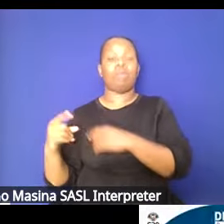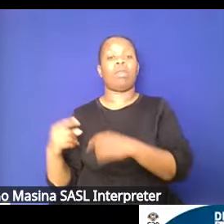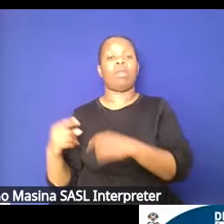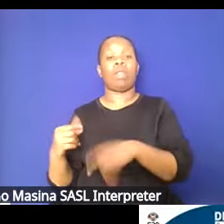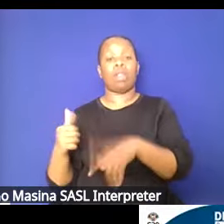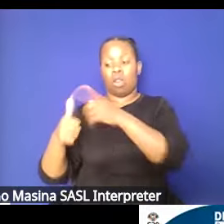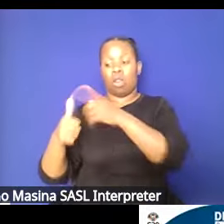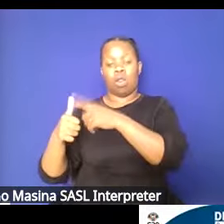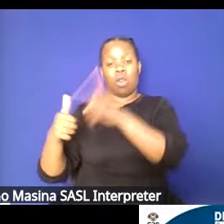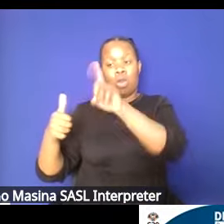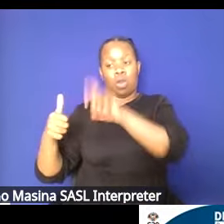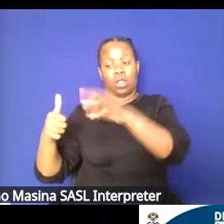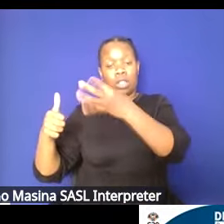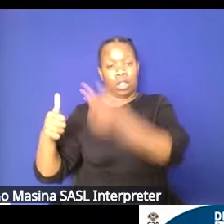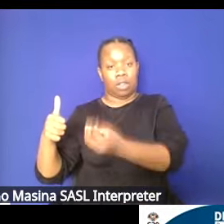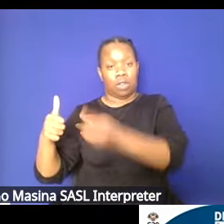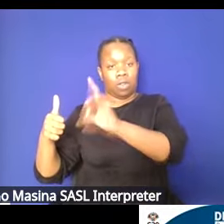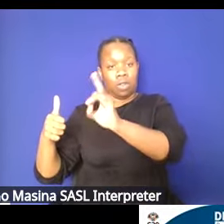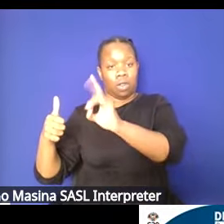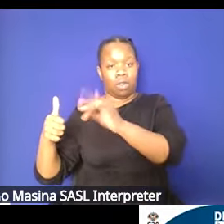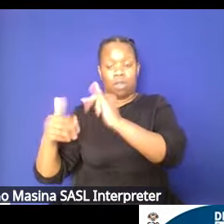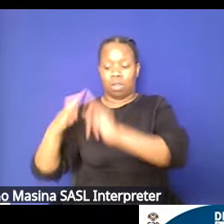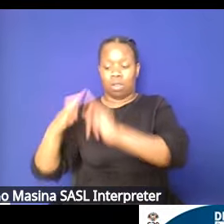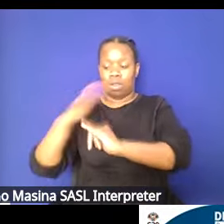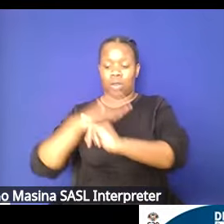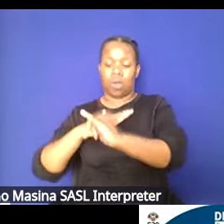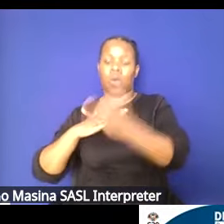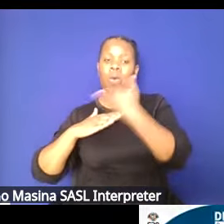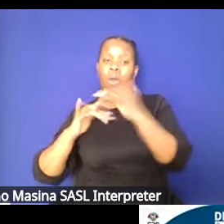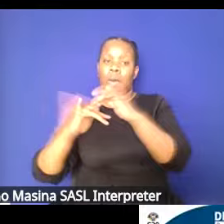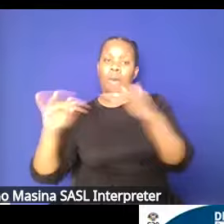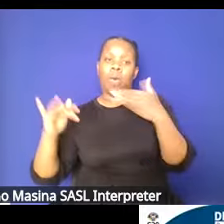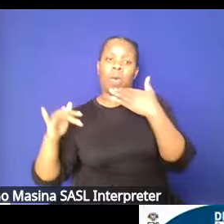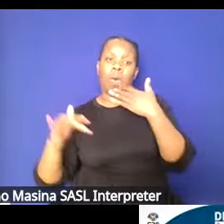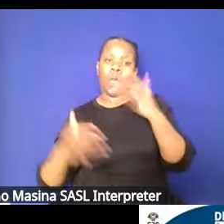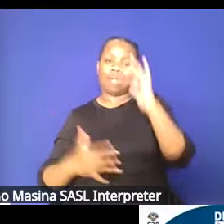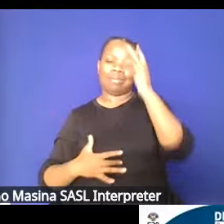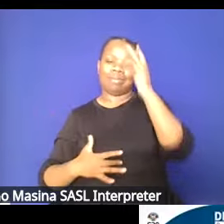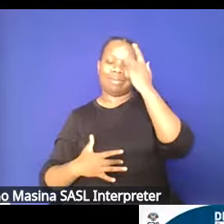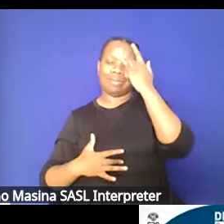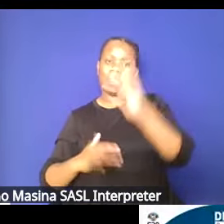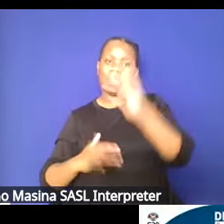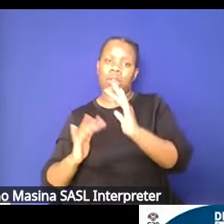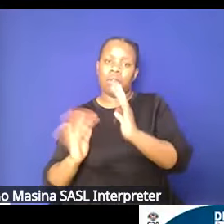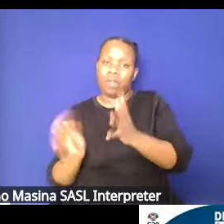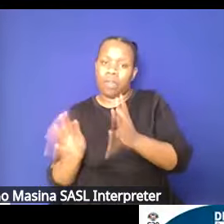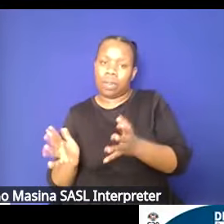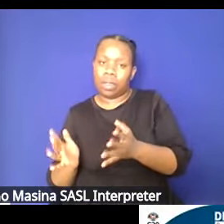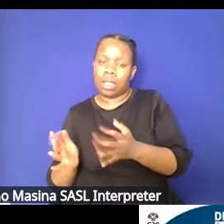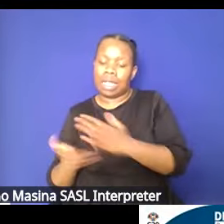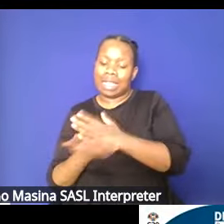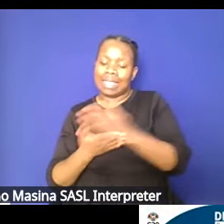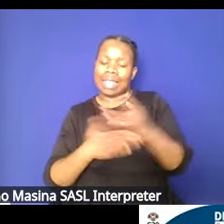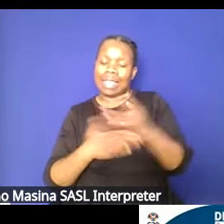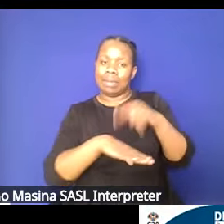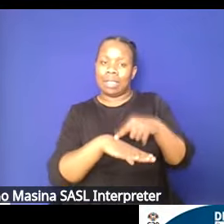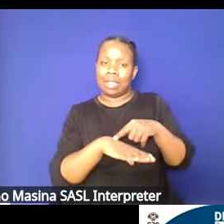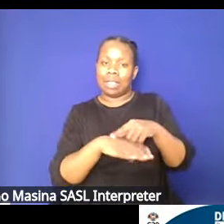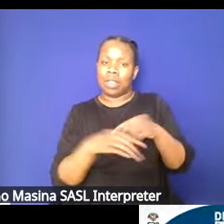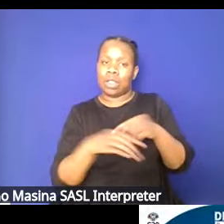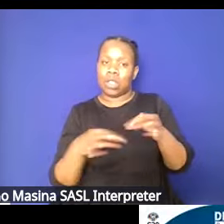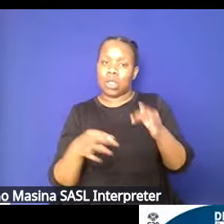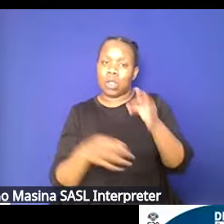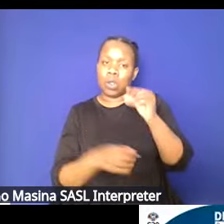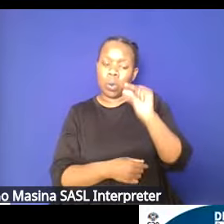that we have here, for individuals living with a chronic or rare diseases who sometimes receive small